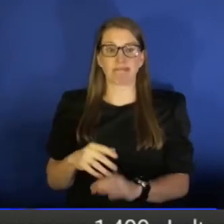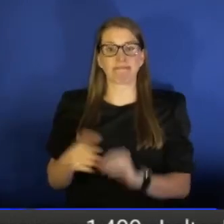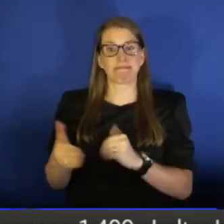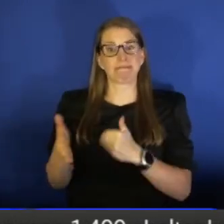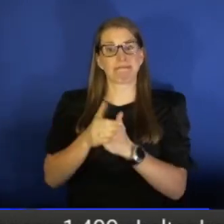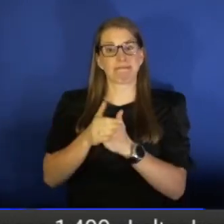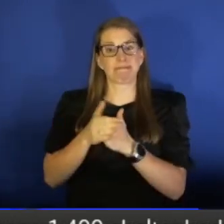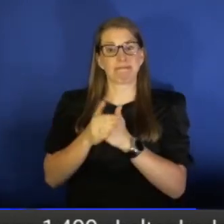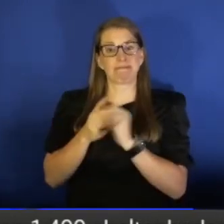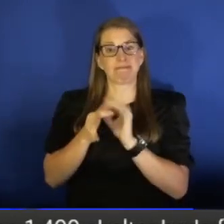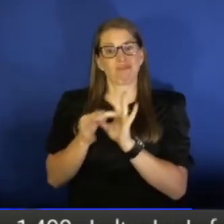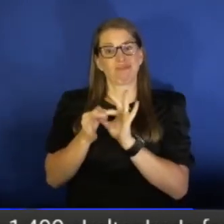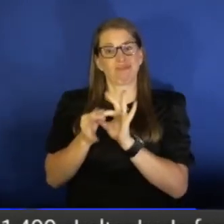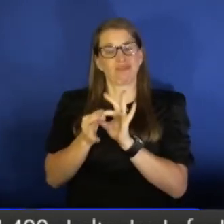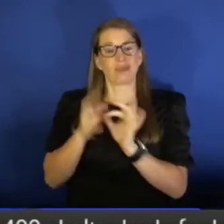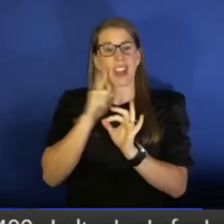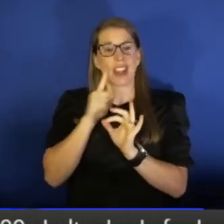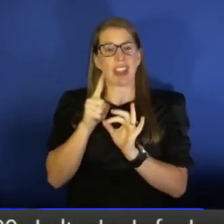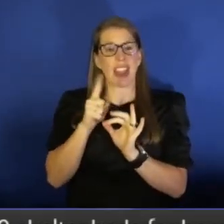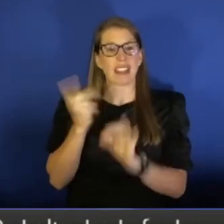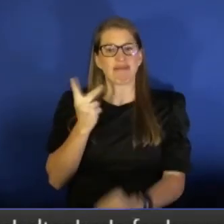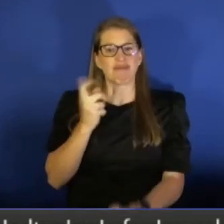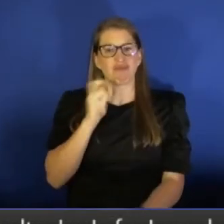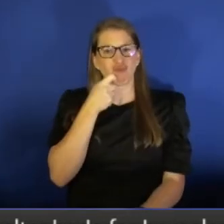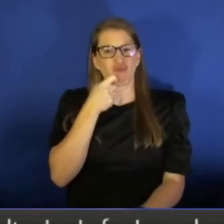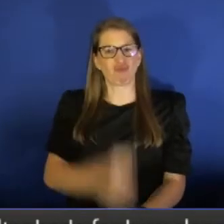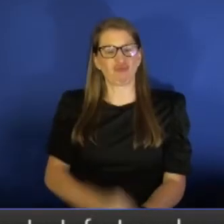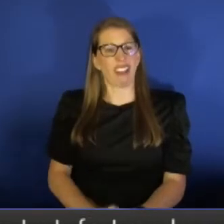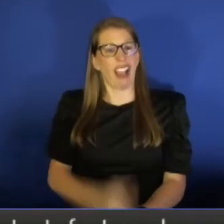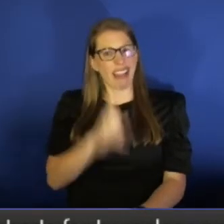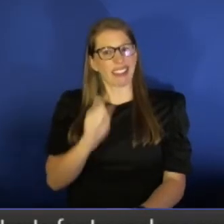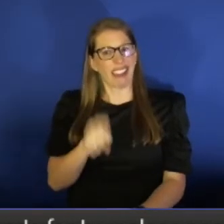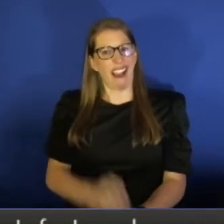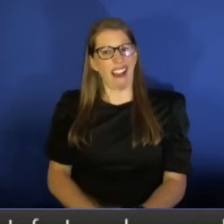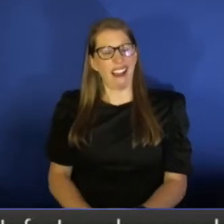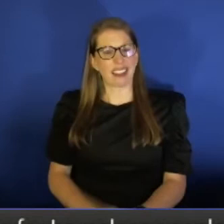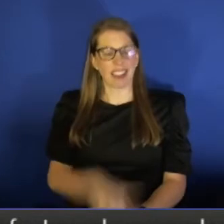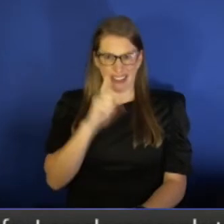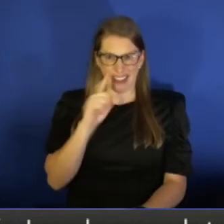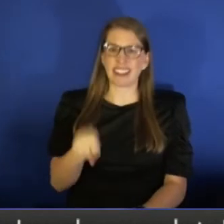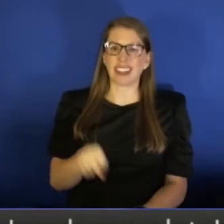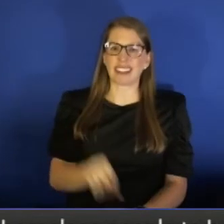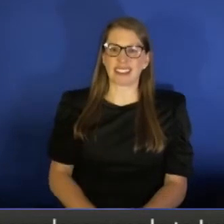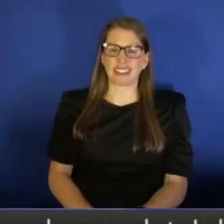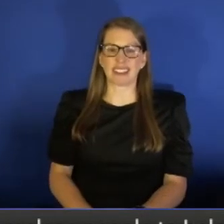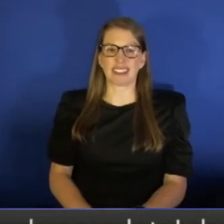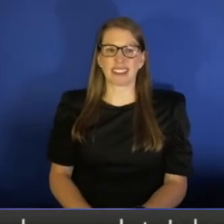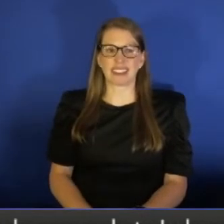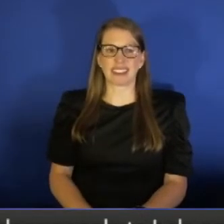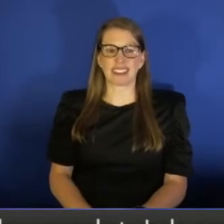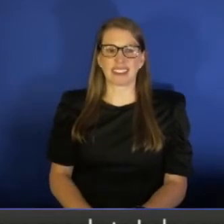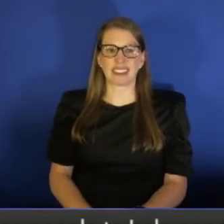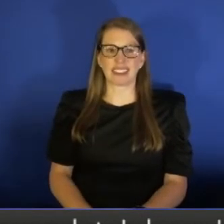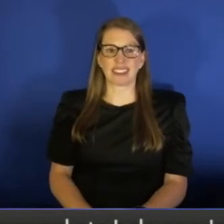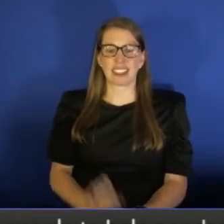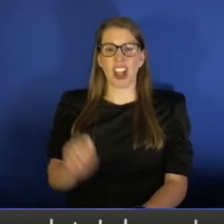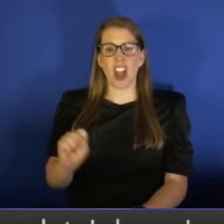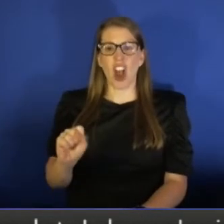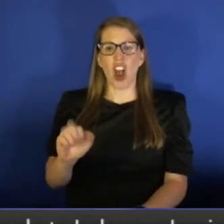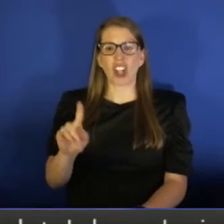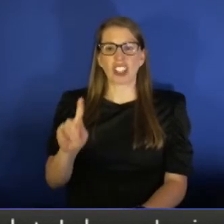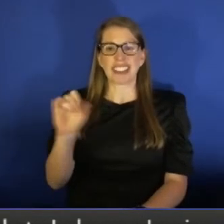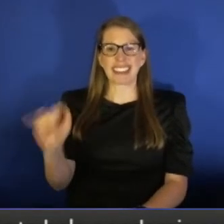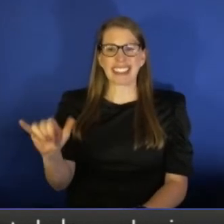think we're kind of cool. I think we are. I think so. I think so. Like artsy and quirky, and artsy it's nice. Artsy and quirky. We